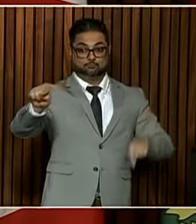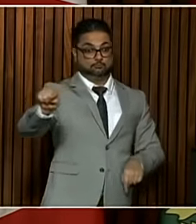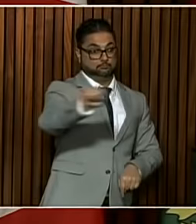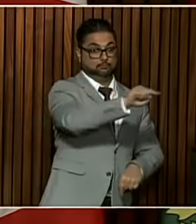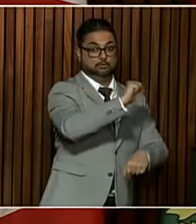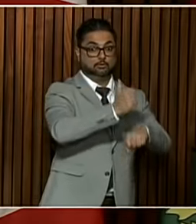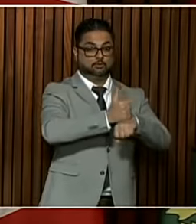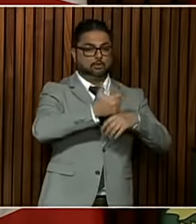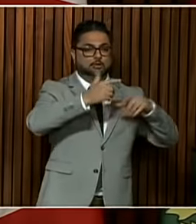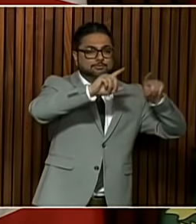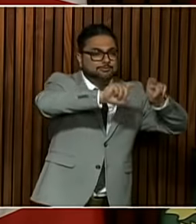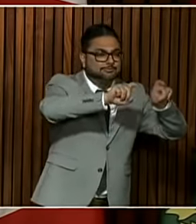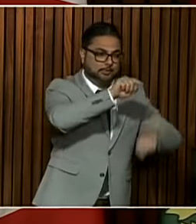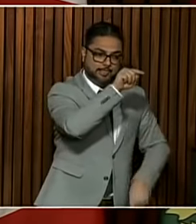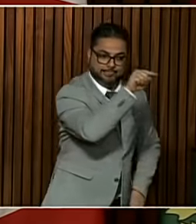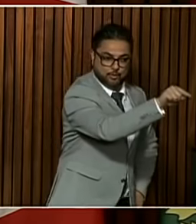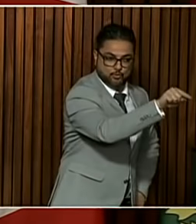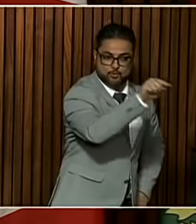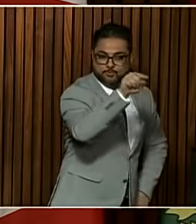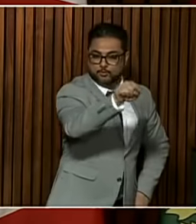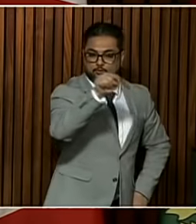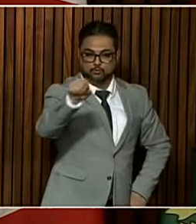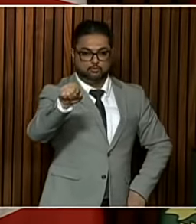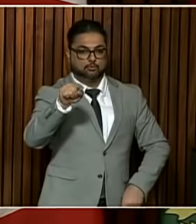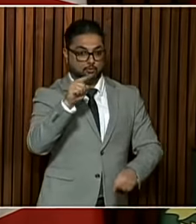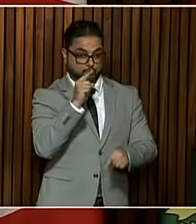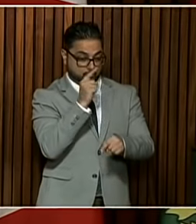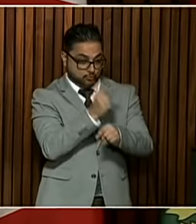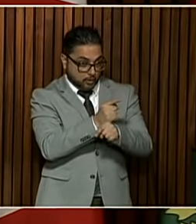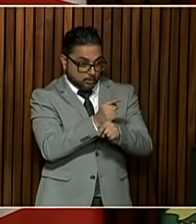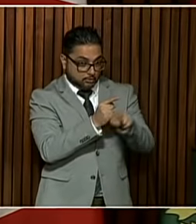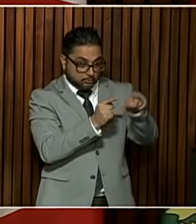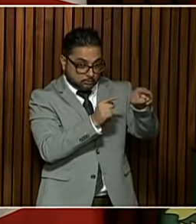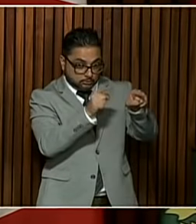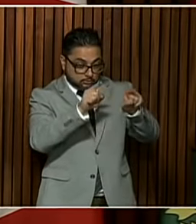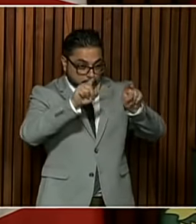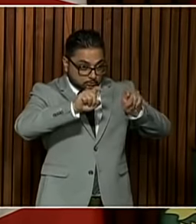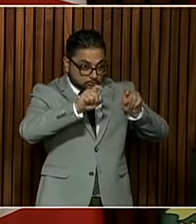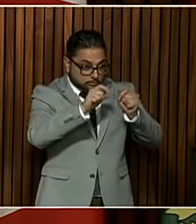does have to be verified by the Ontario Public Health Lab. So